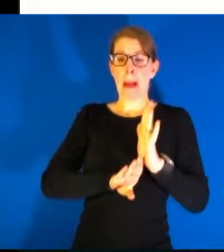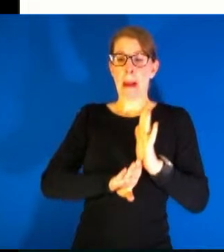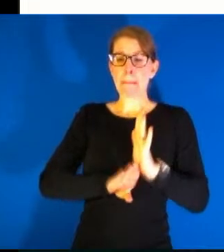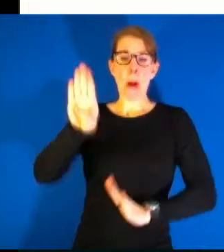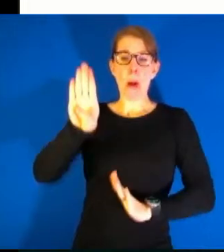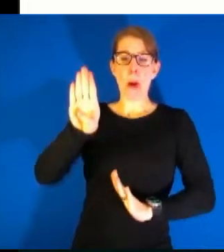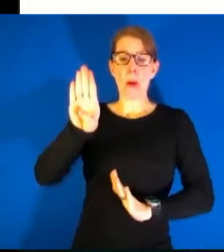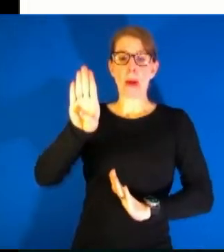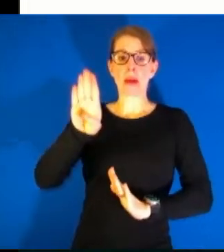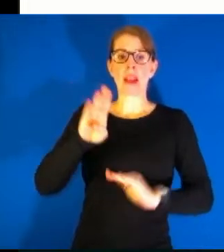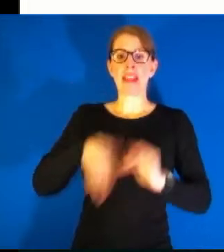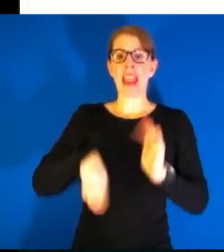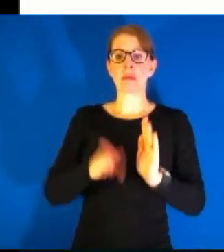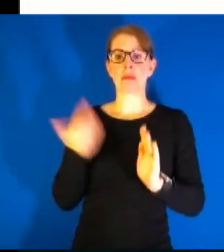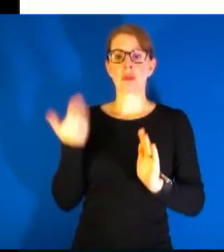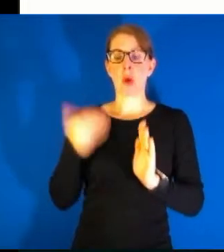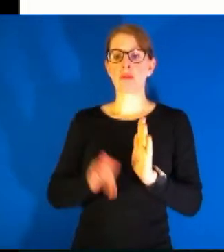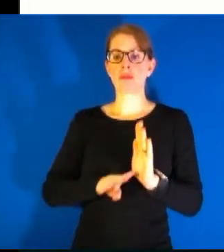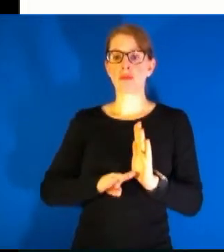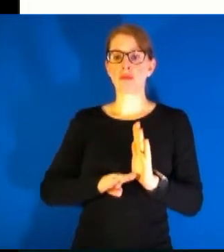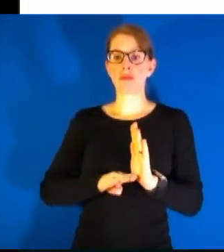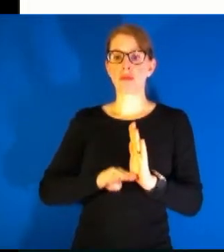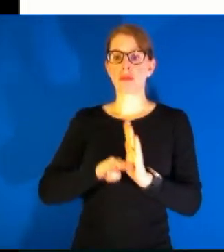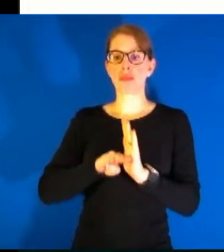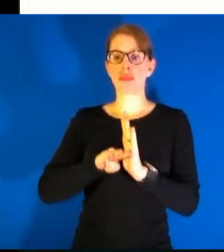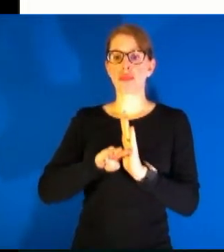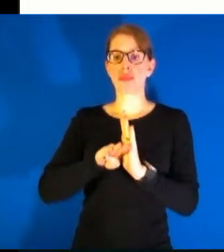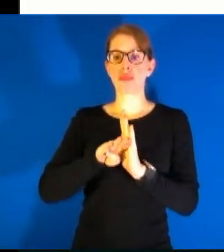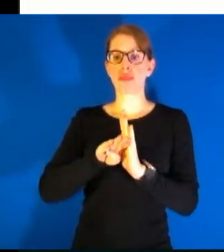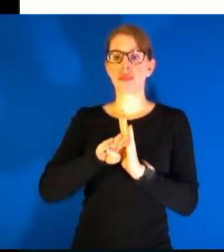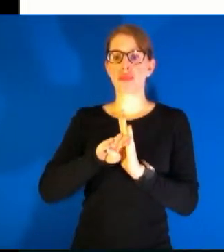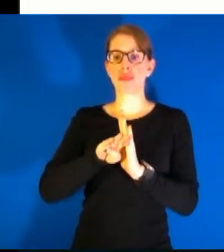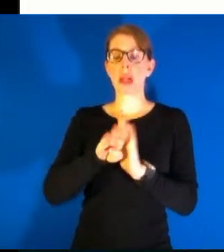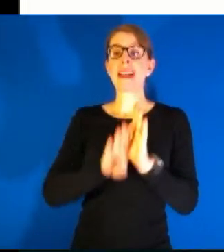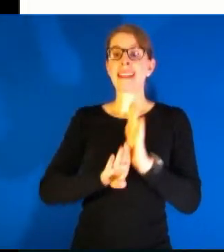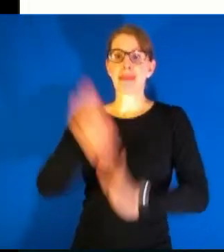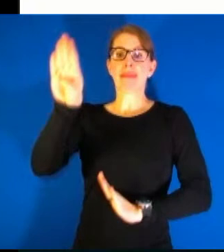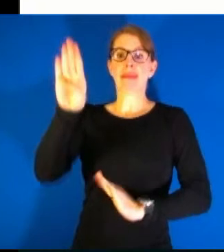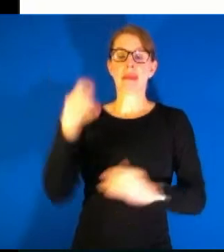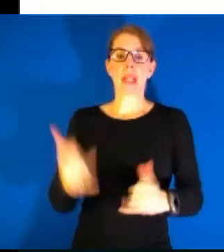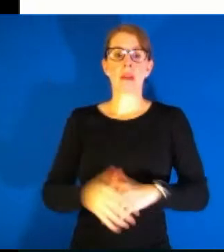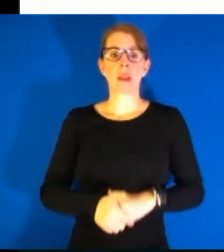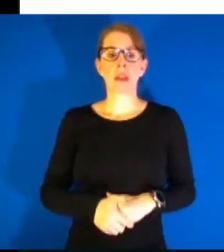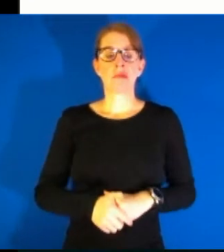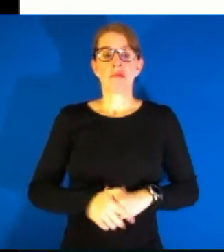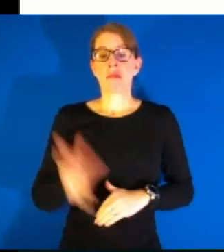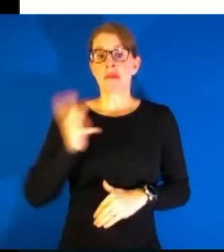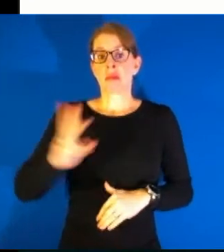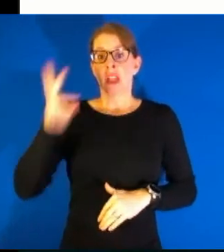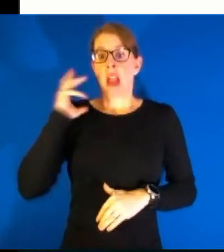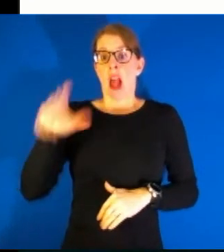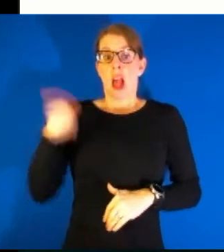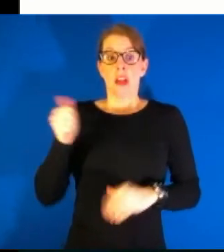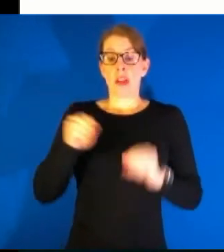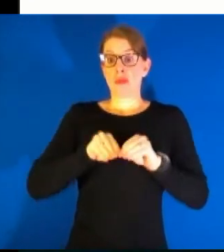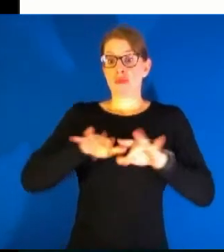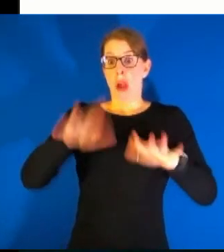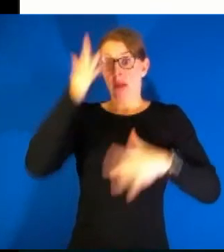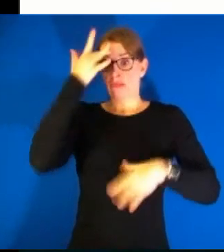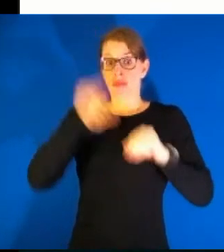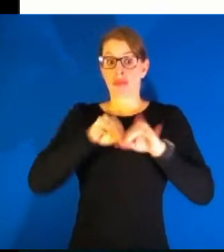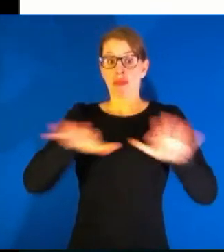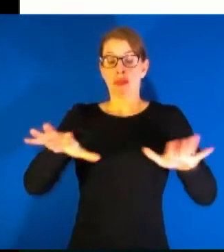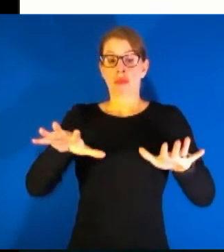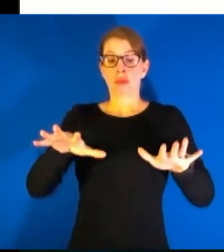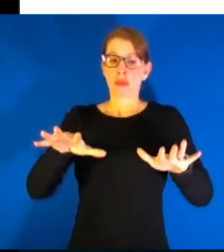than it was historically. And if you look at our hospitalizations, they historically with other waves are just offset a little bit more